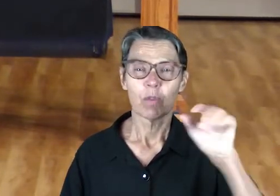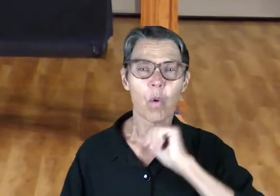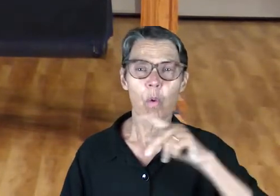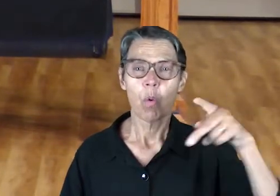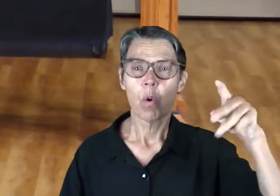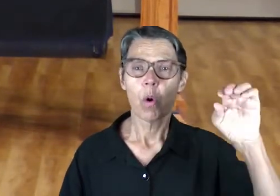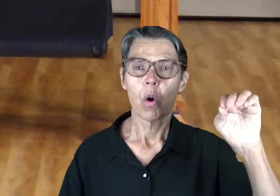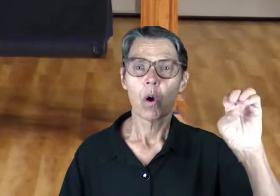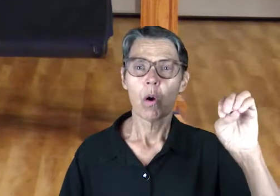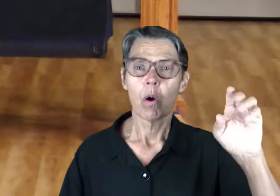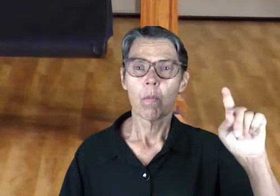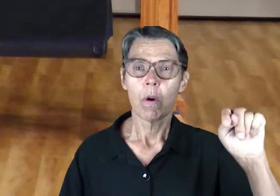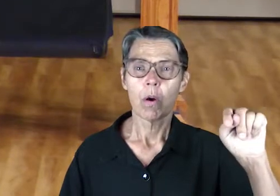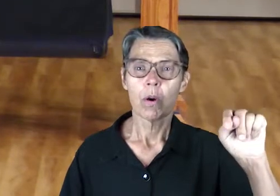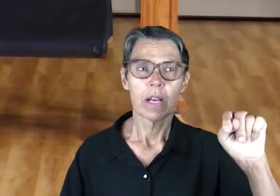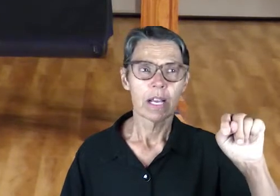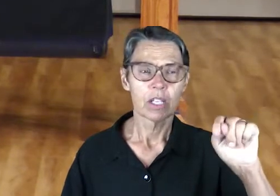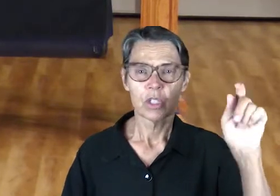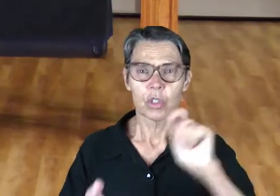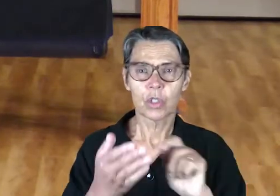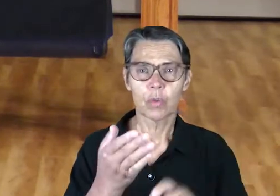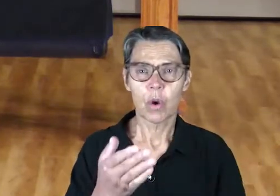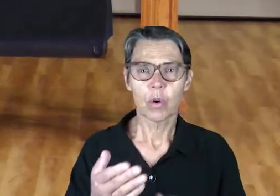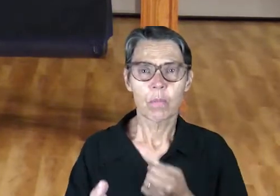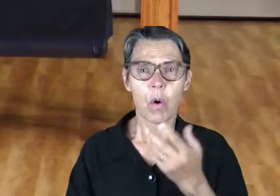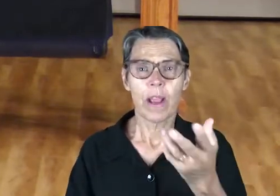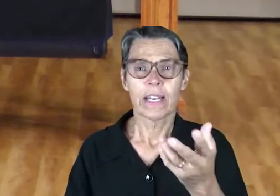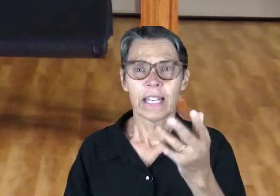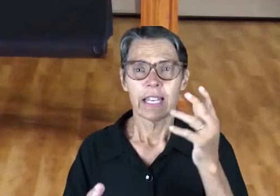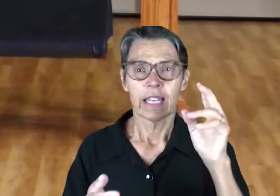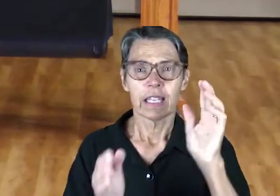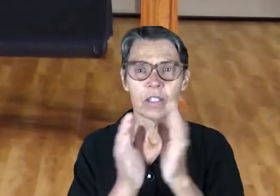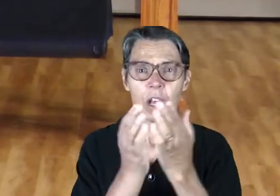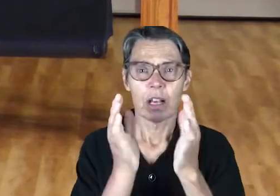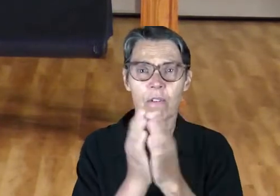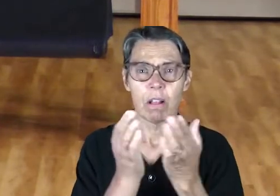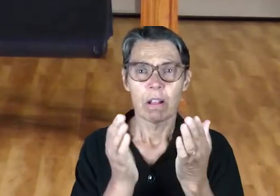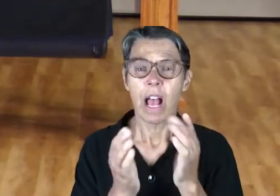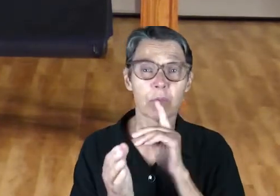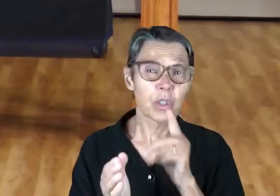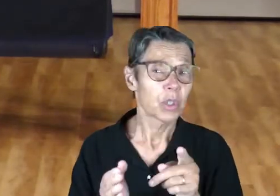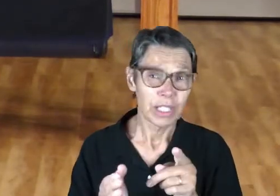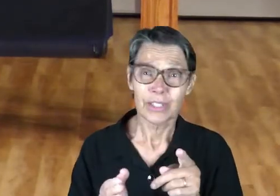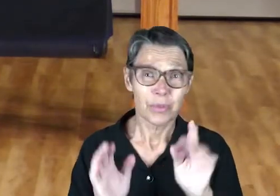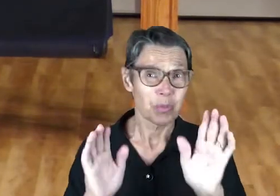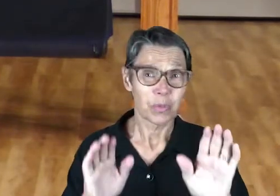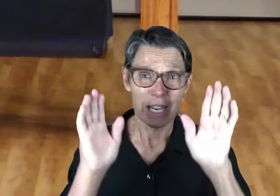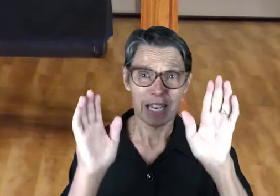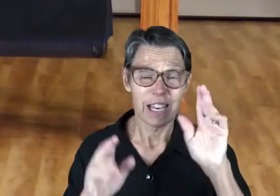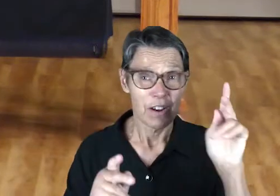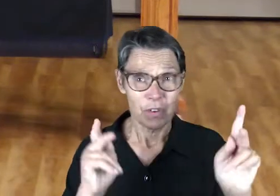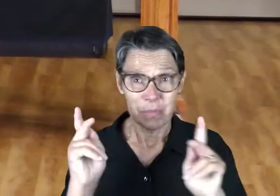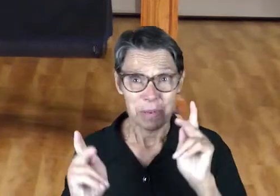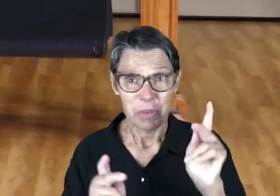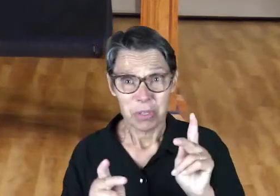a poetic novel. By the way, I'm sure it's classically great, and for people who get it, they really enjoy it.